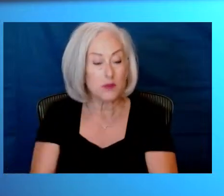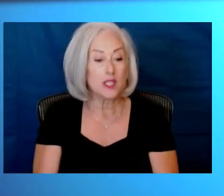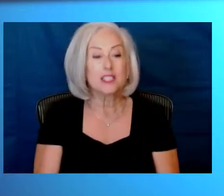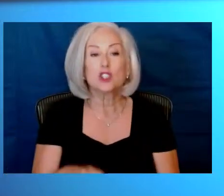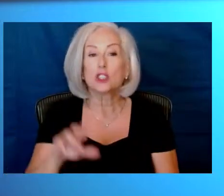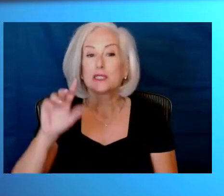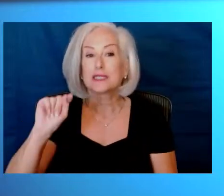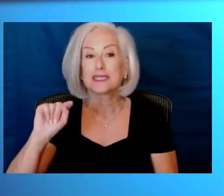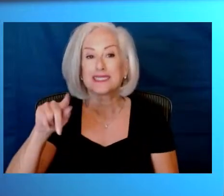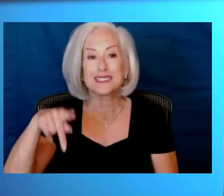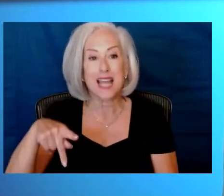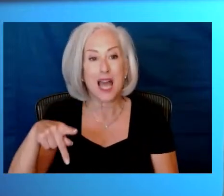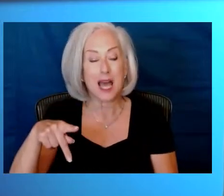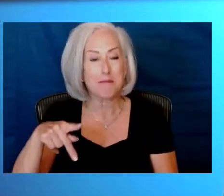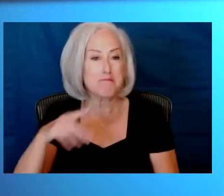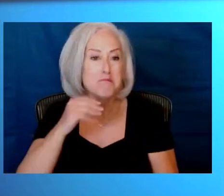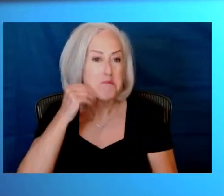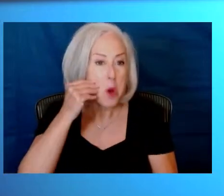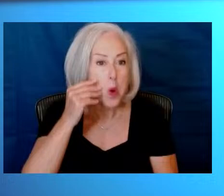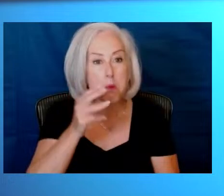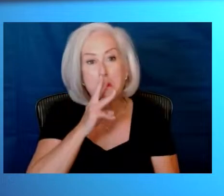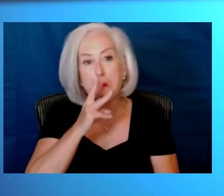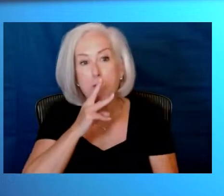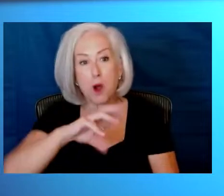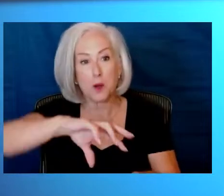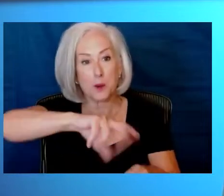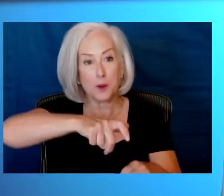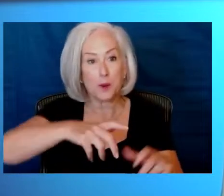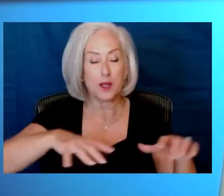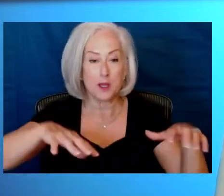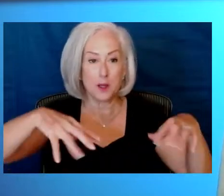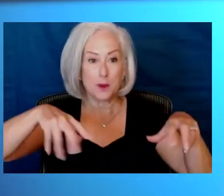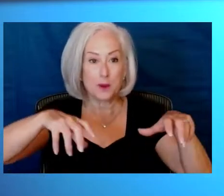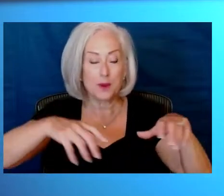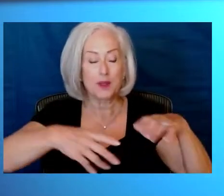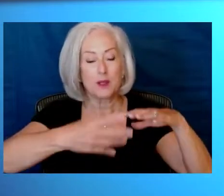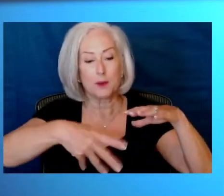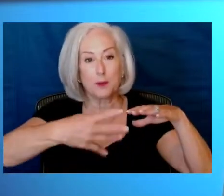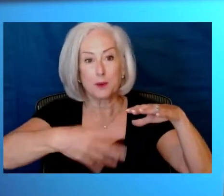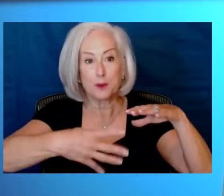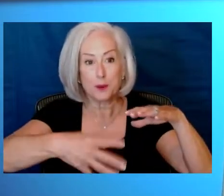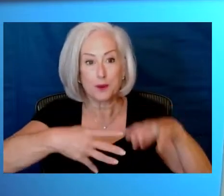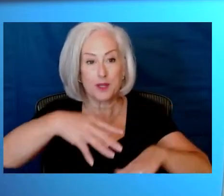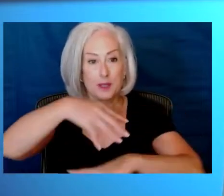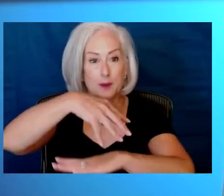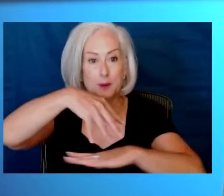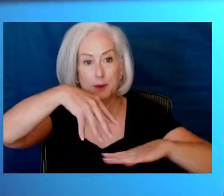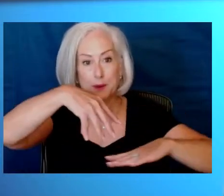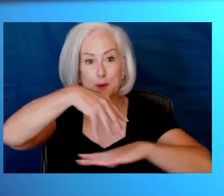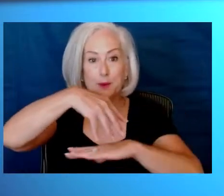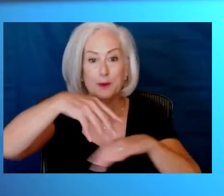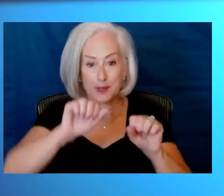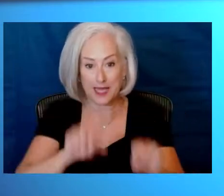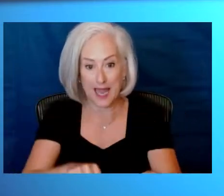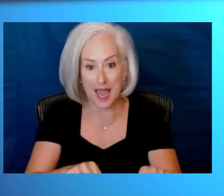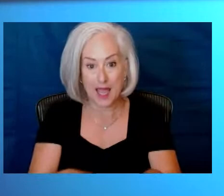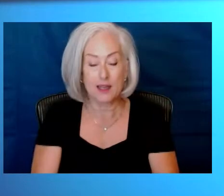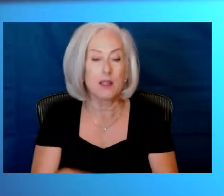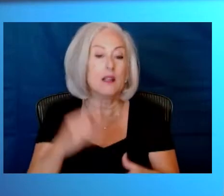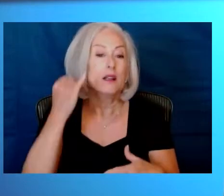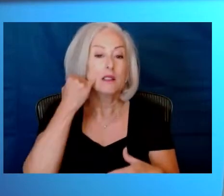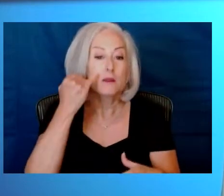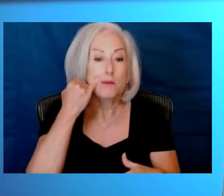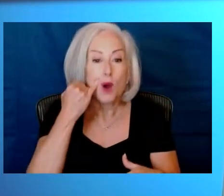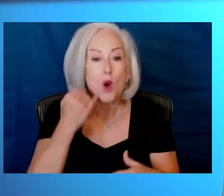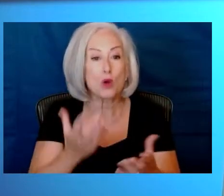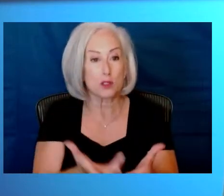times, or you can have the water cool down. For small areas, you can even try to kind of say if it's hand and you want to kind of submerge in a cold